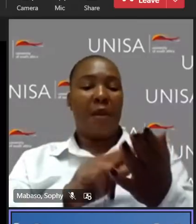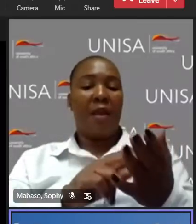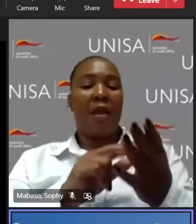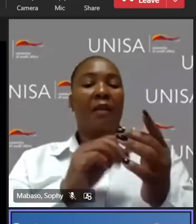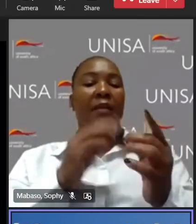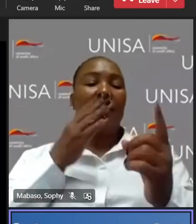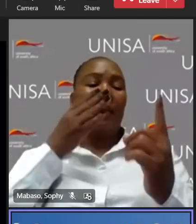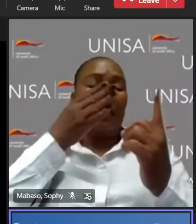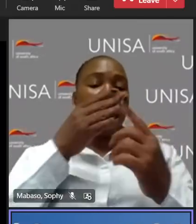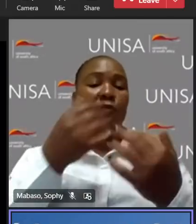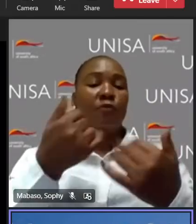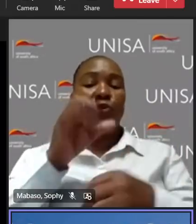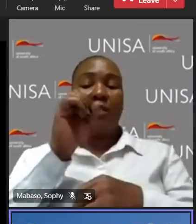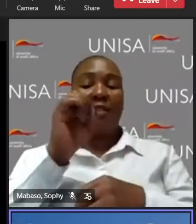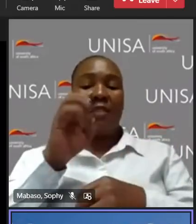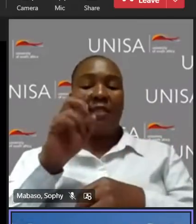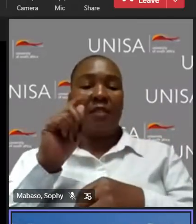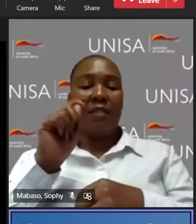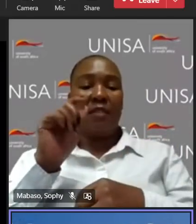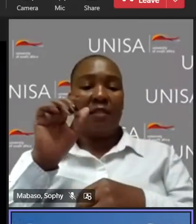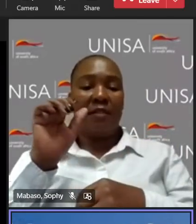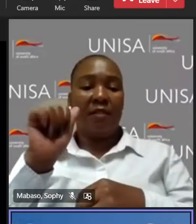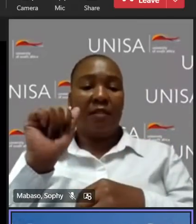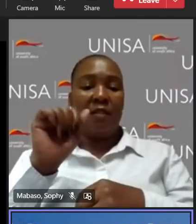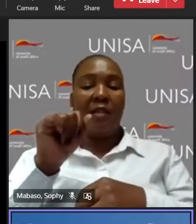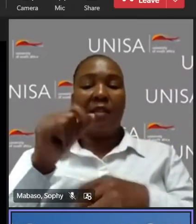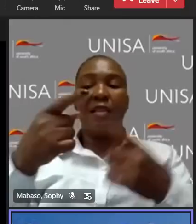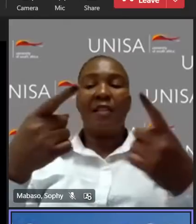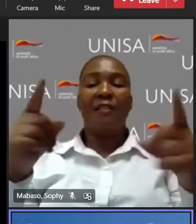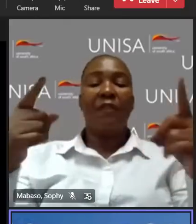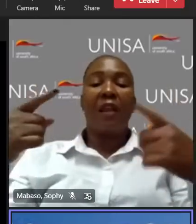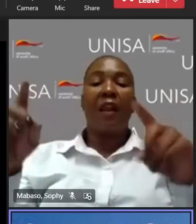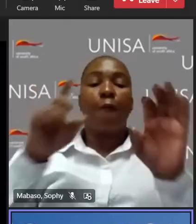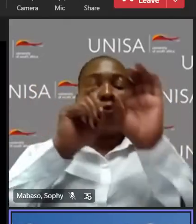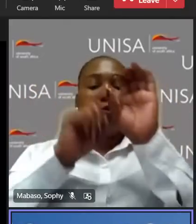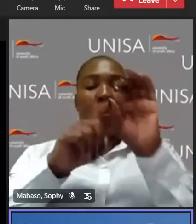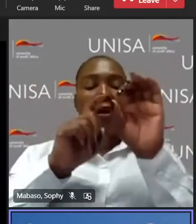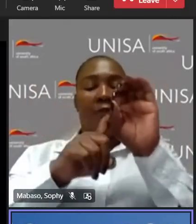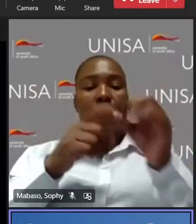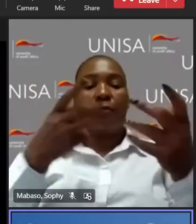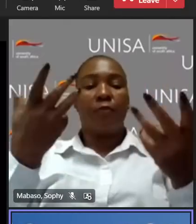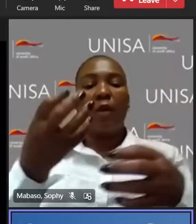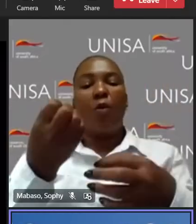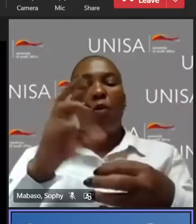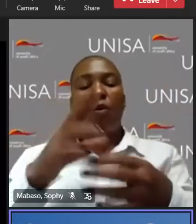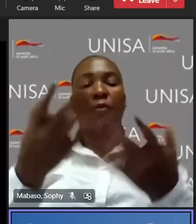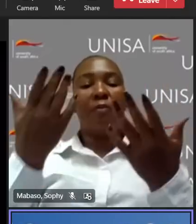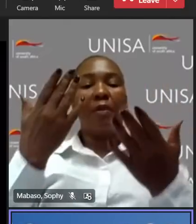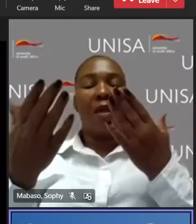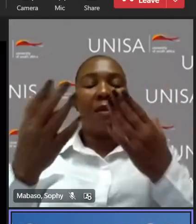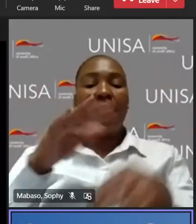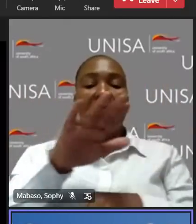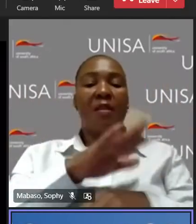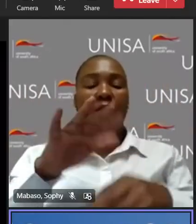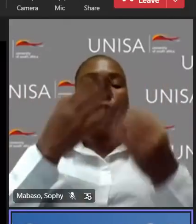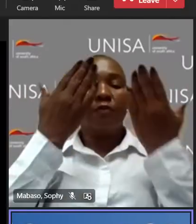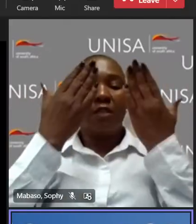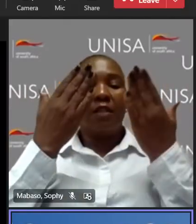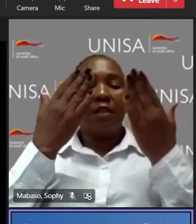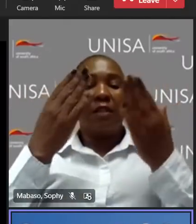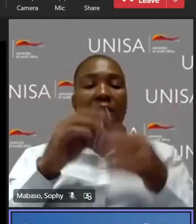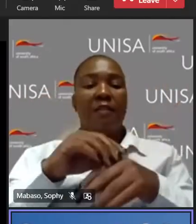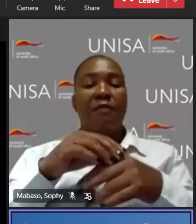to SETAs in their respective qualifications or maybe field of study. As I go on, I